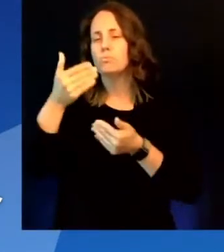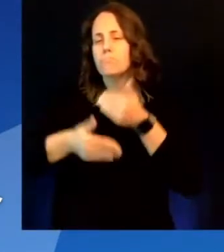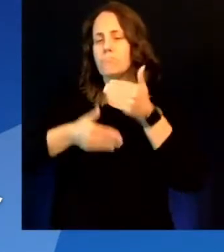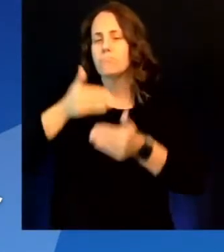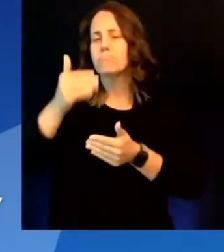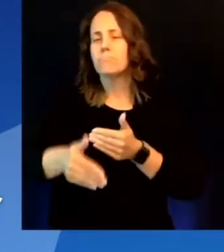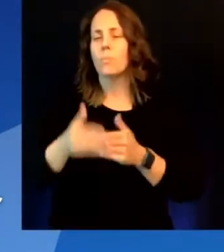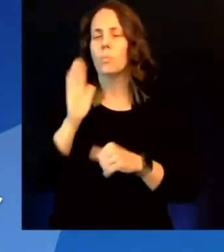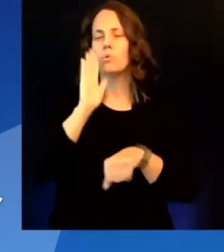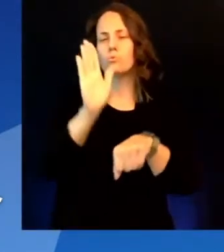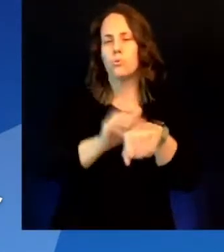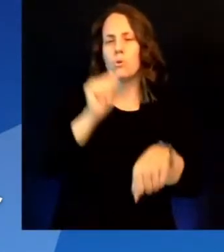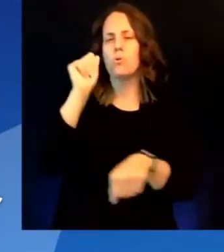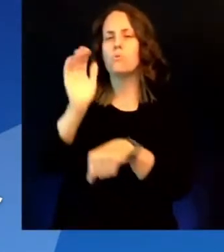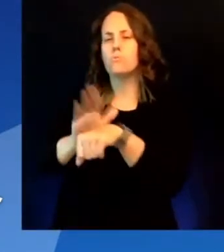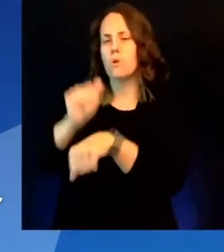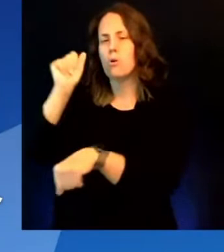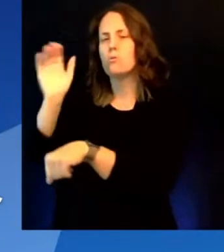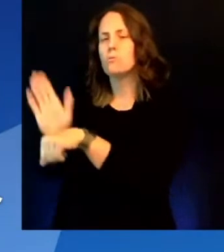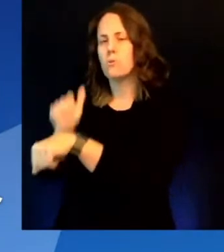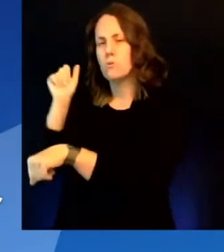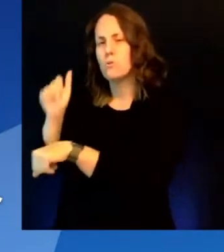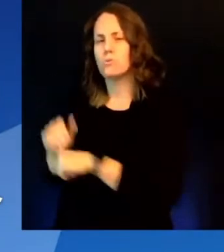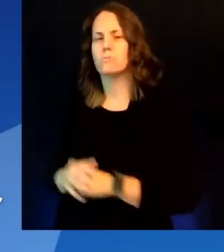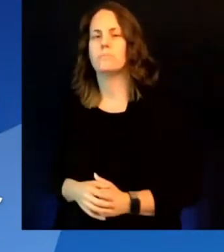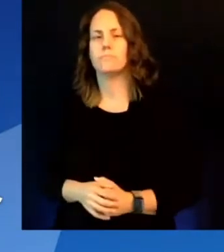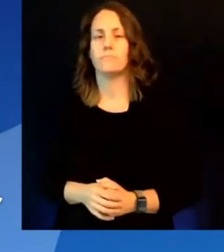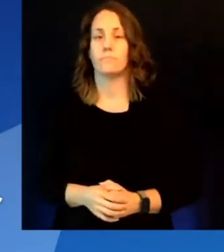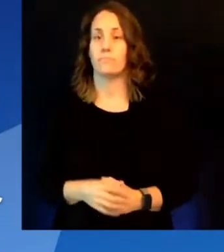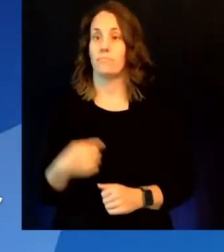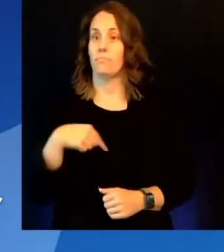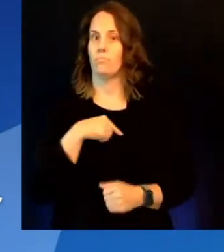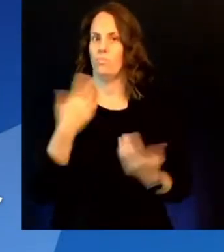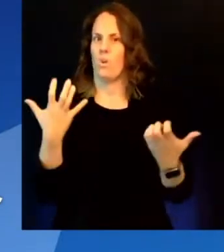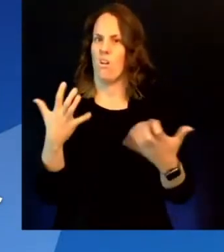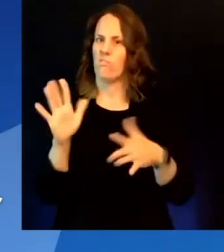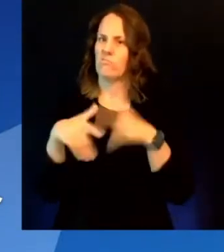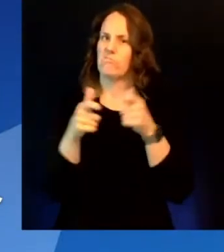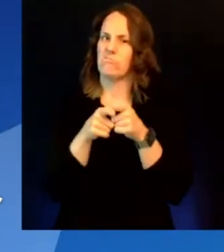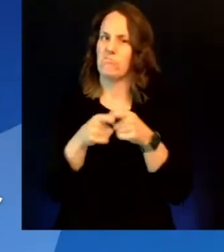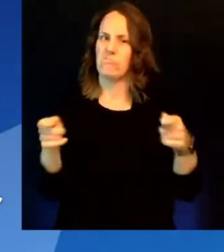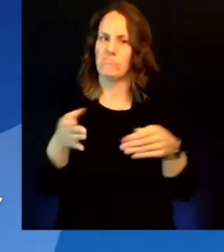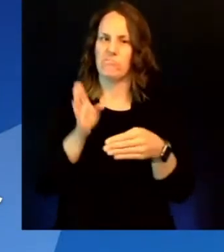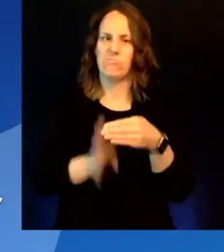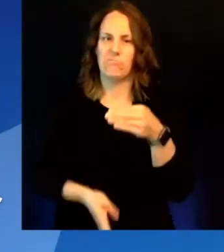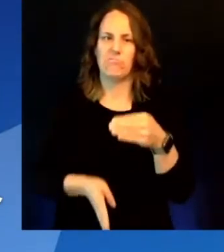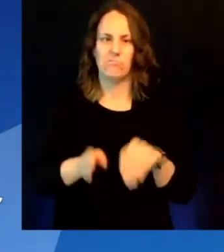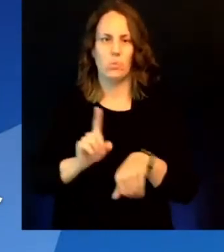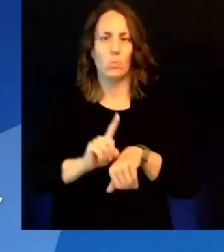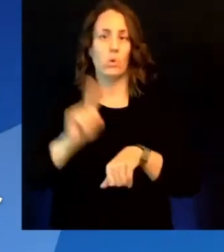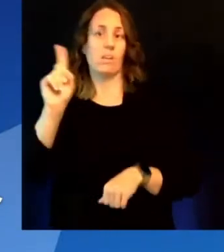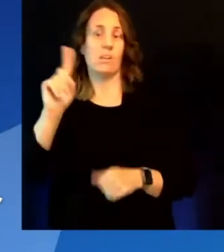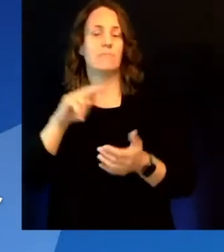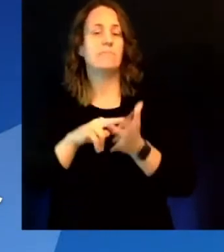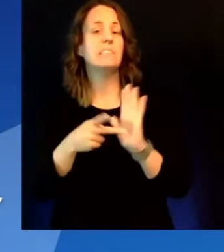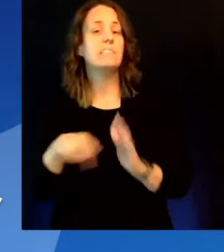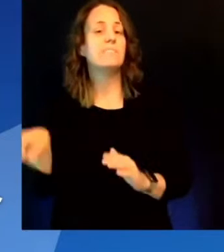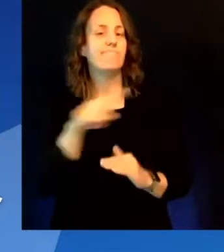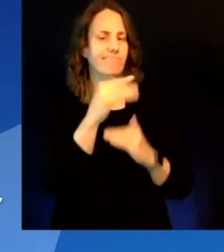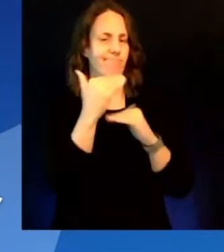one question per reporter. And we'll begin this afternoon with Charlie Rubeski from Fox 11 in Green Bay.